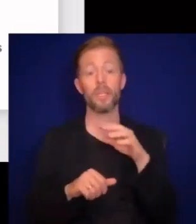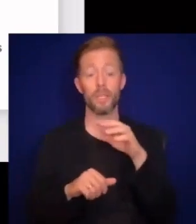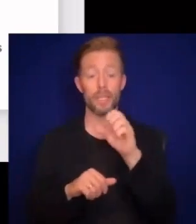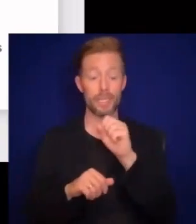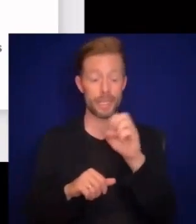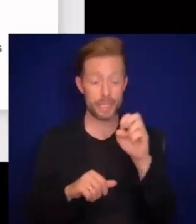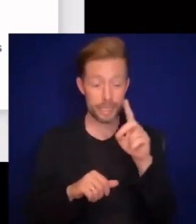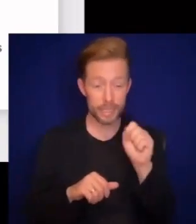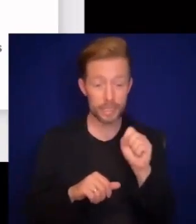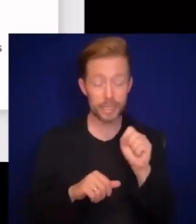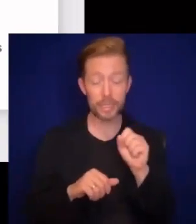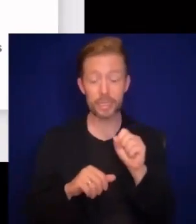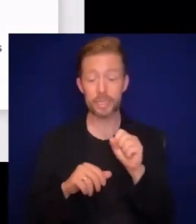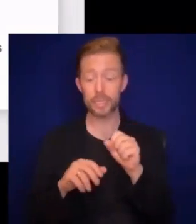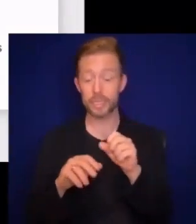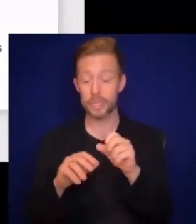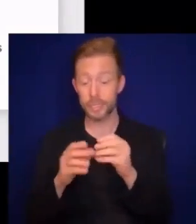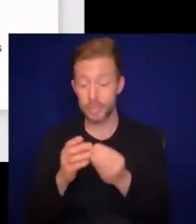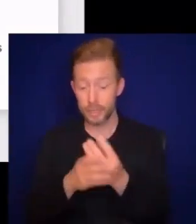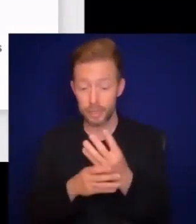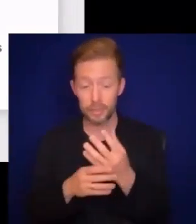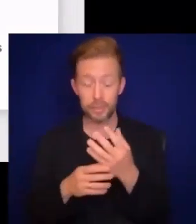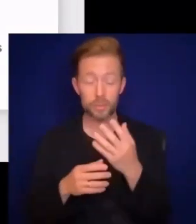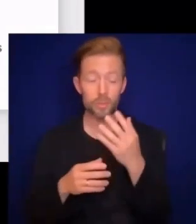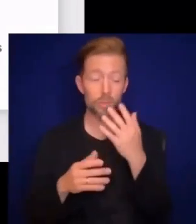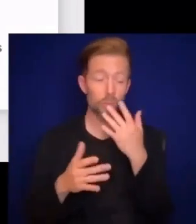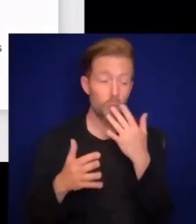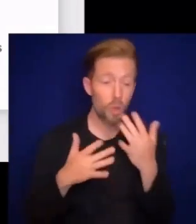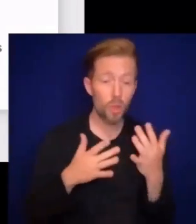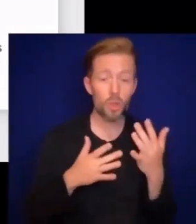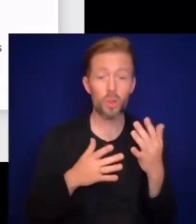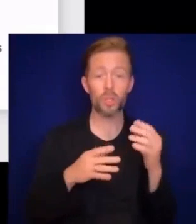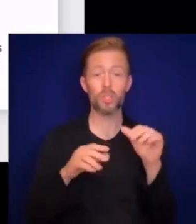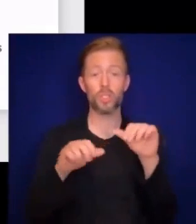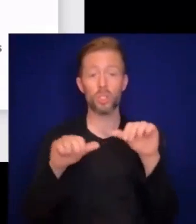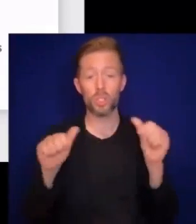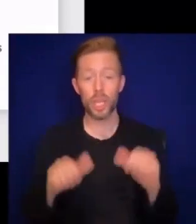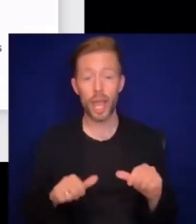exhibit fascinating, contrasting attributes of